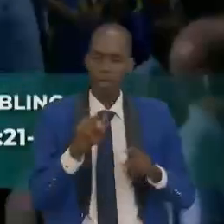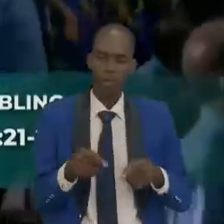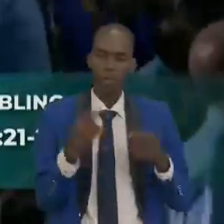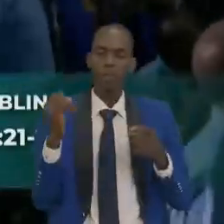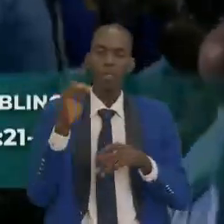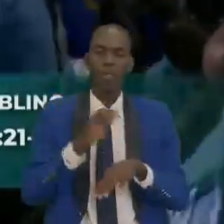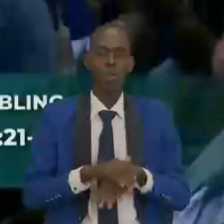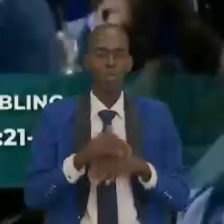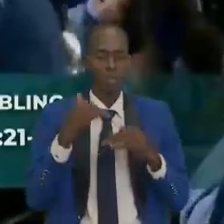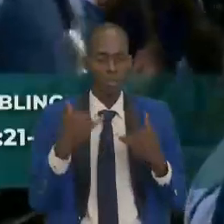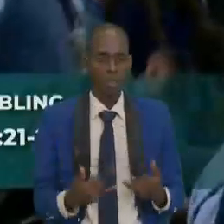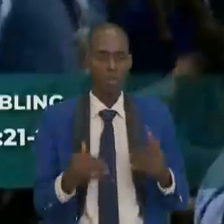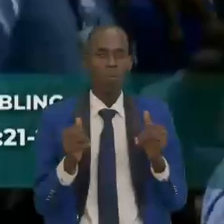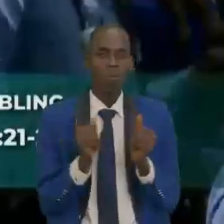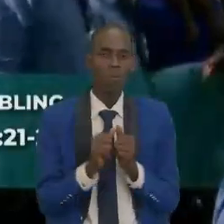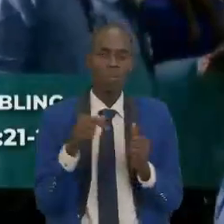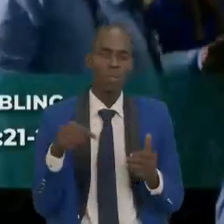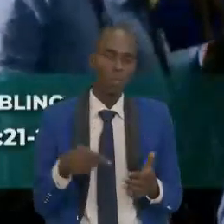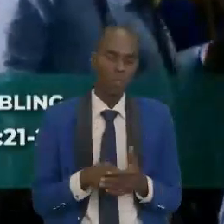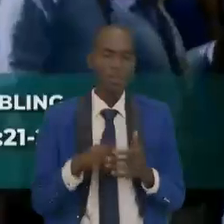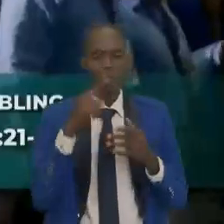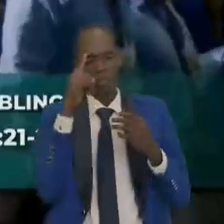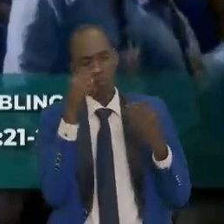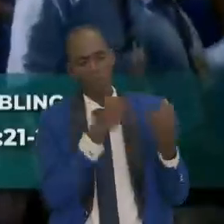this faith that will not stagger